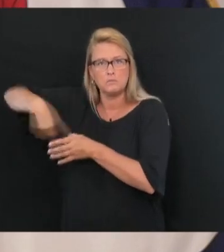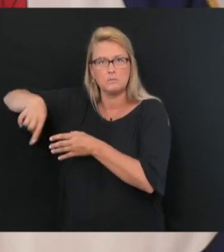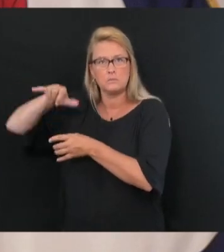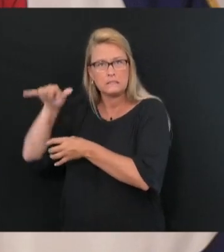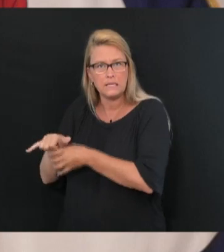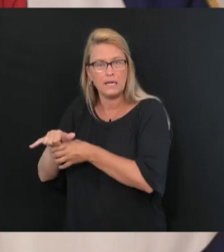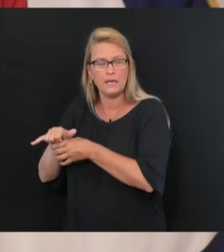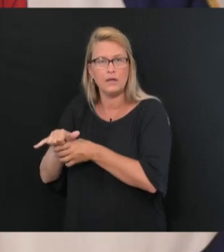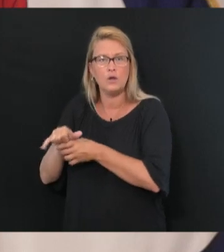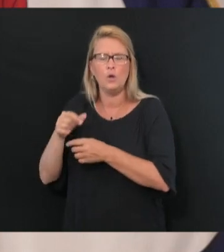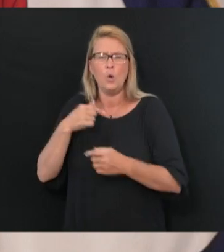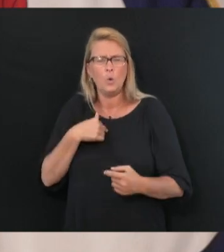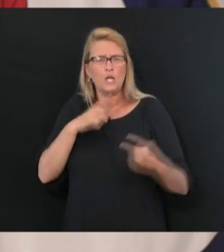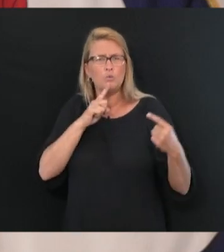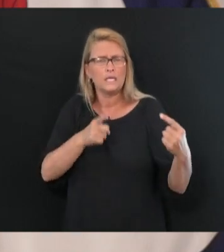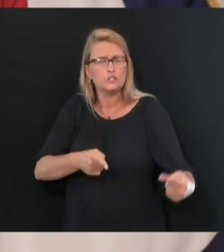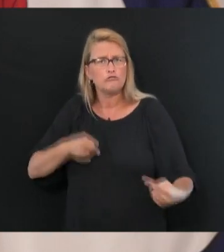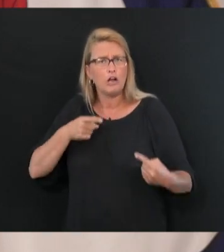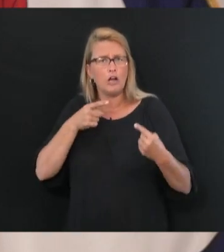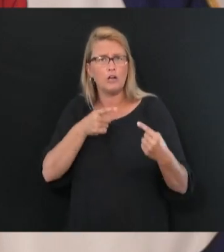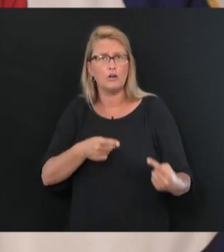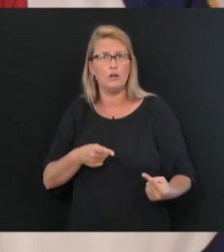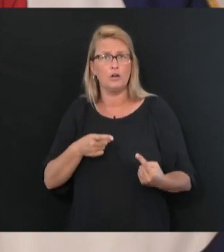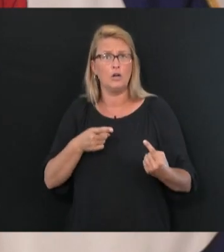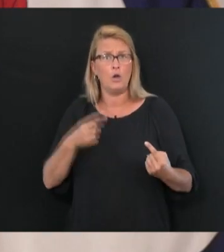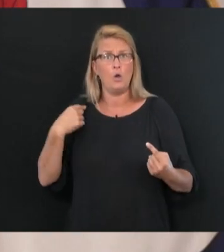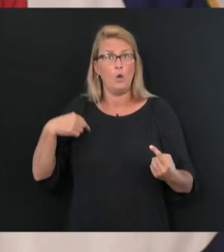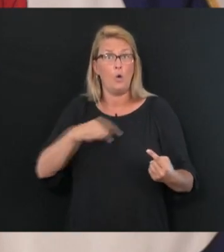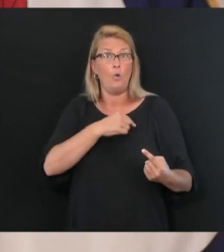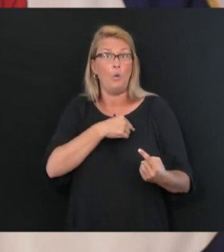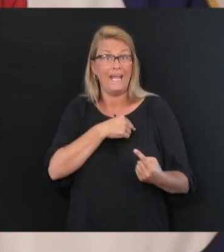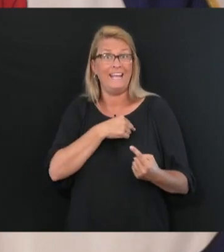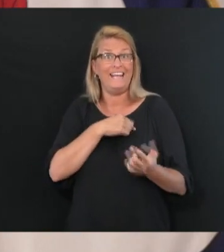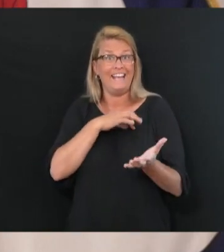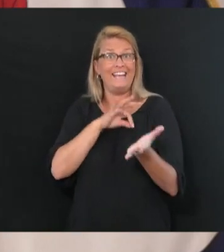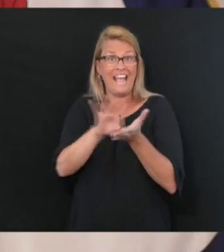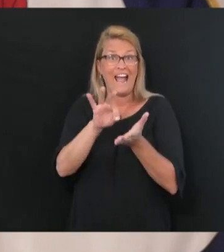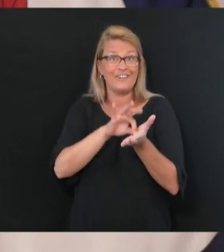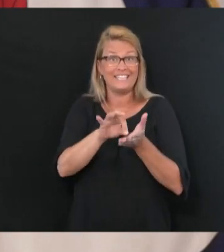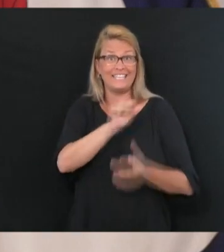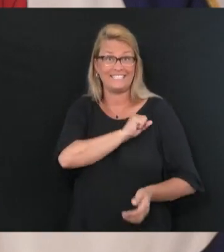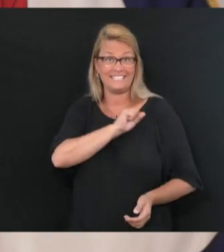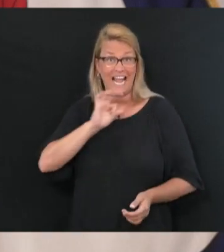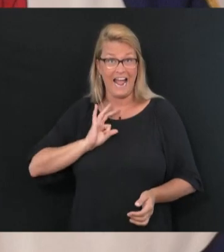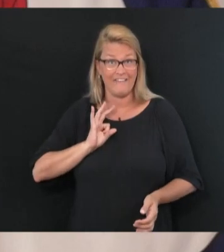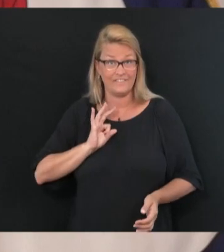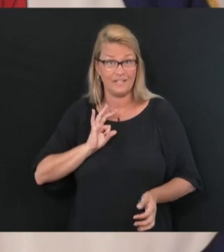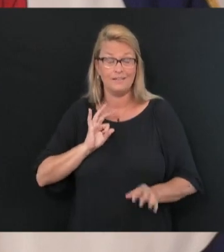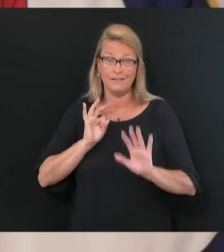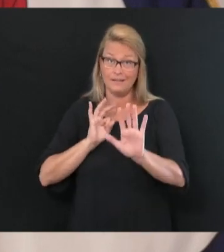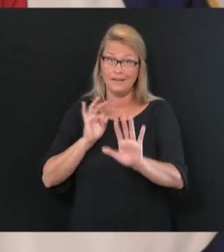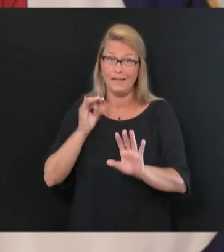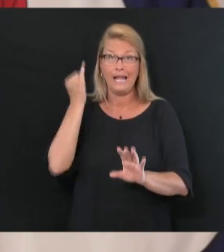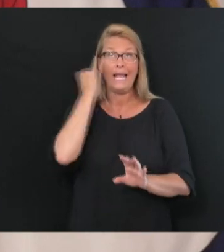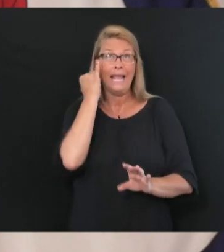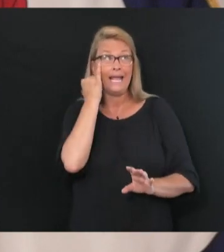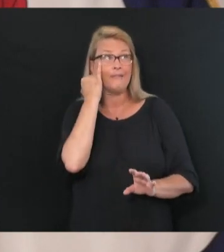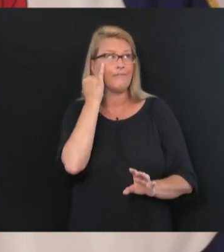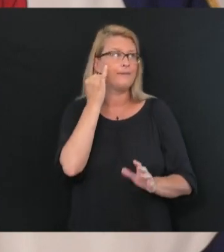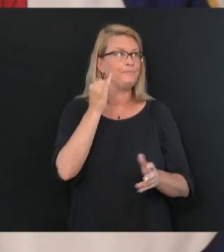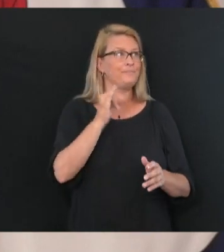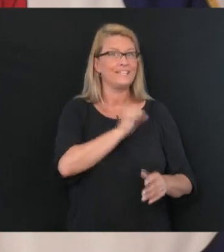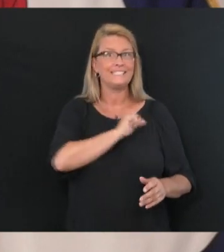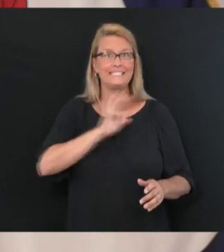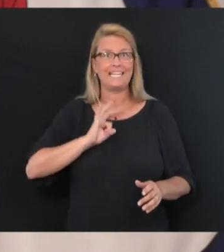that is we made the staff, if there were 20 in the staff, we